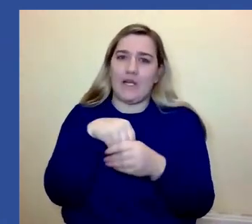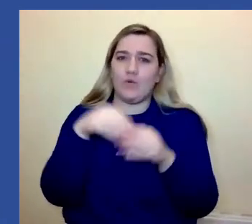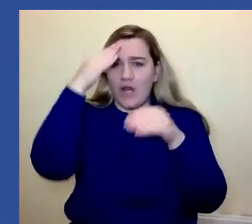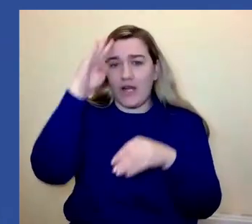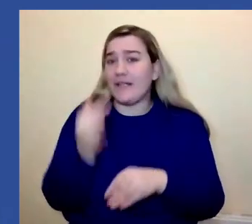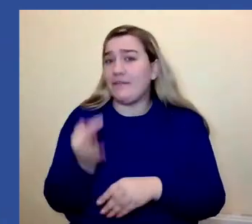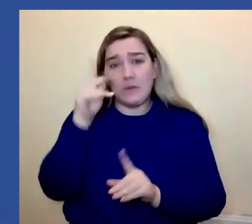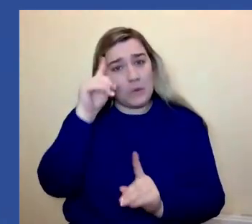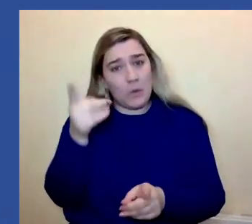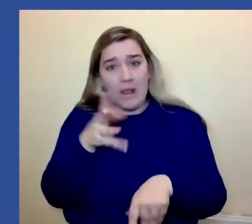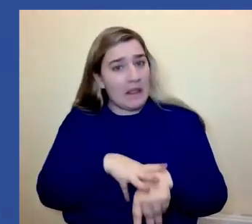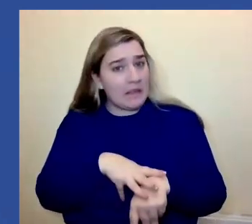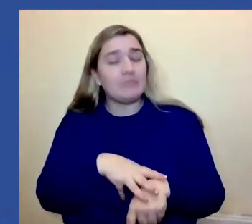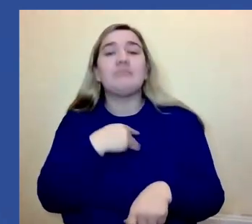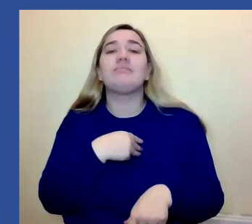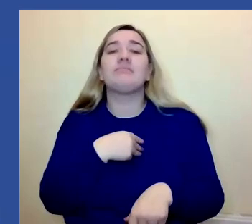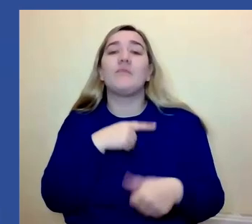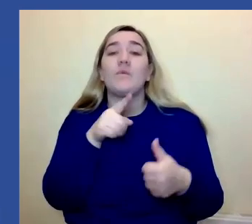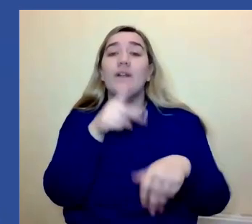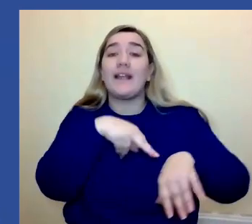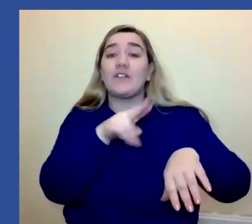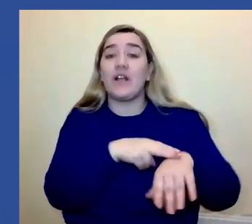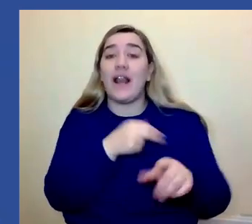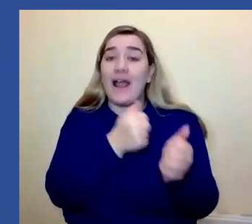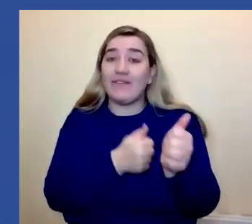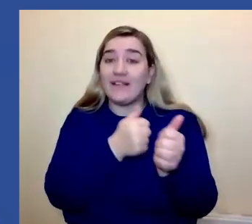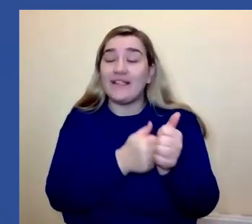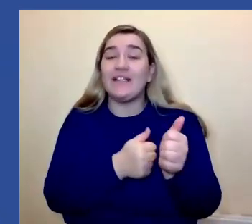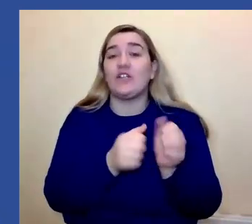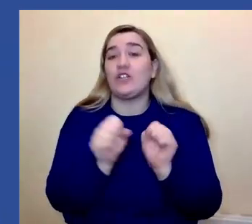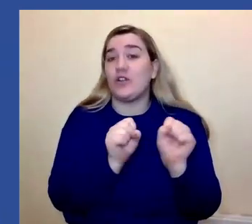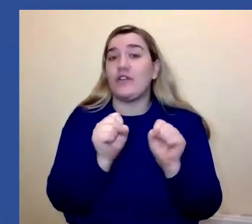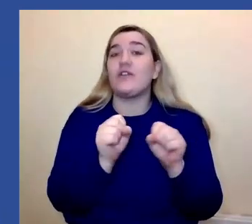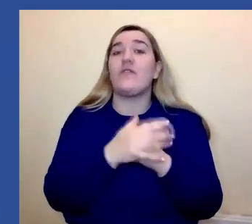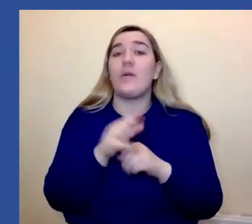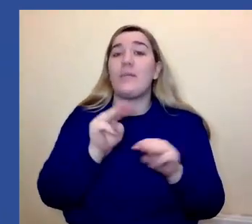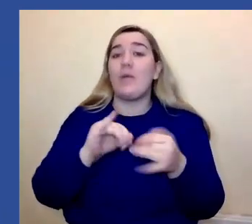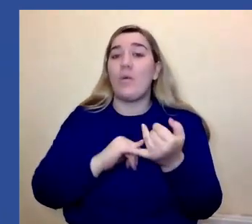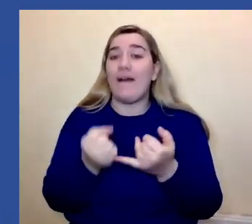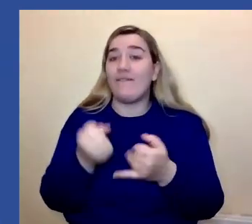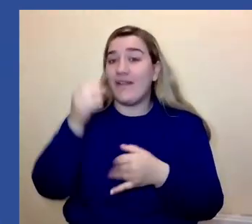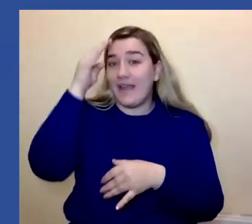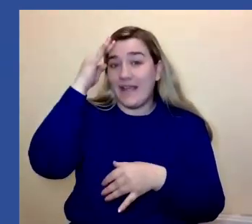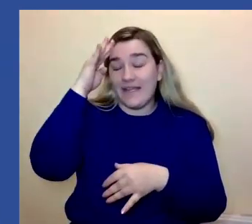well. We're the national advocacy organisation for people with an intellectual disability and their family